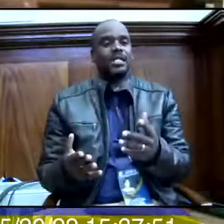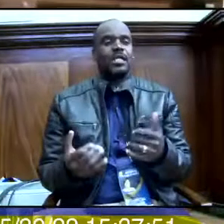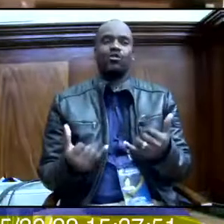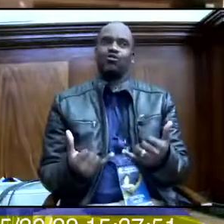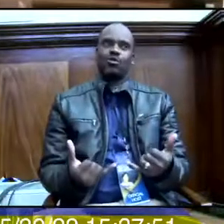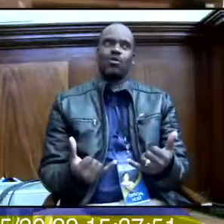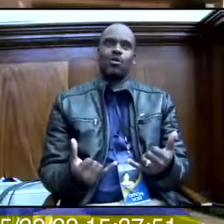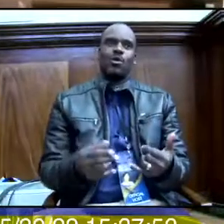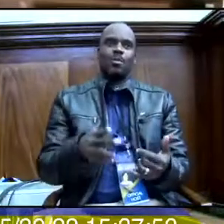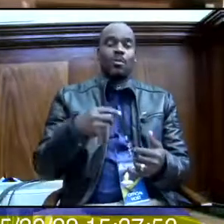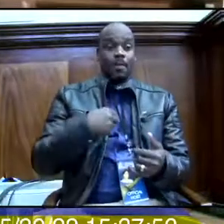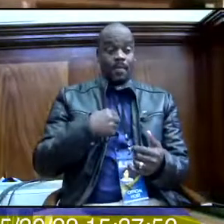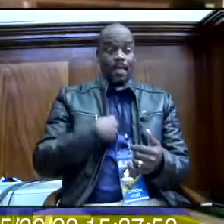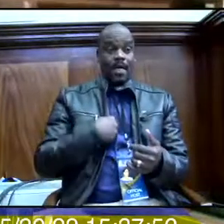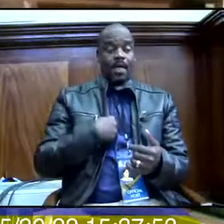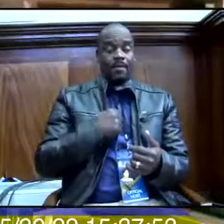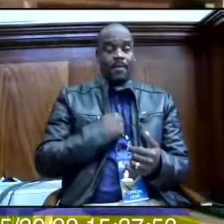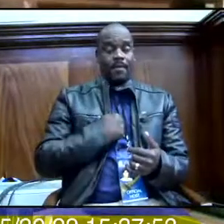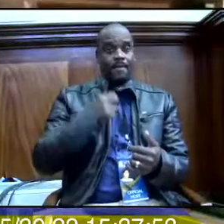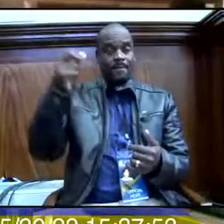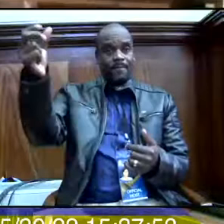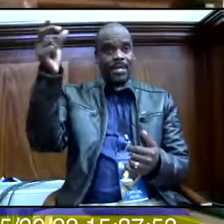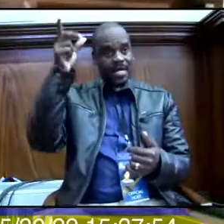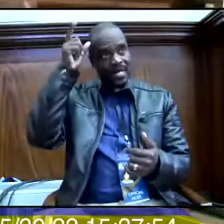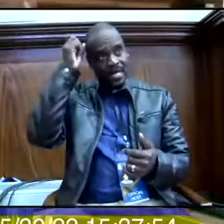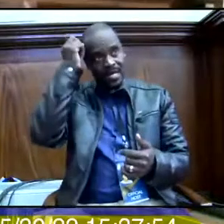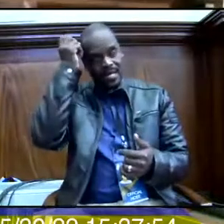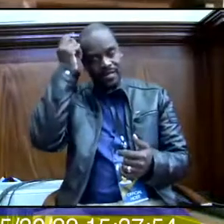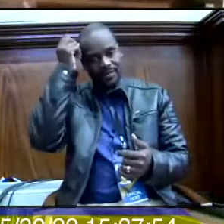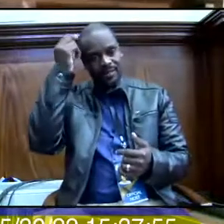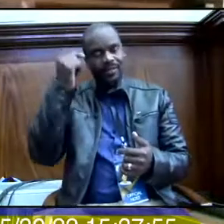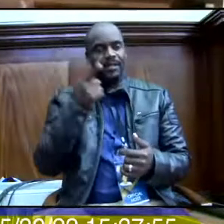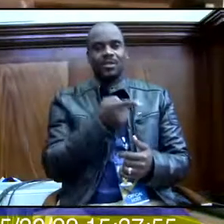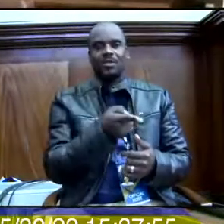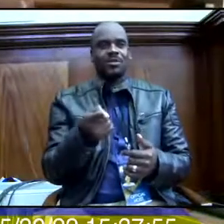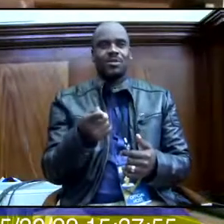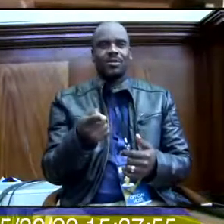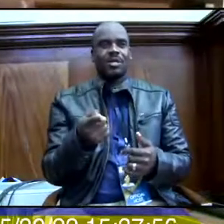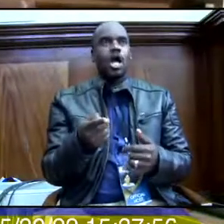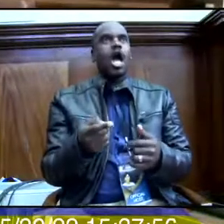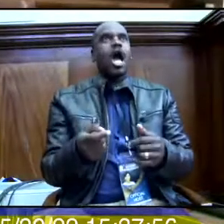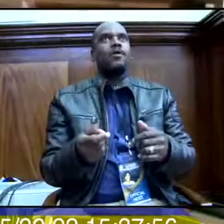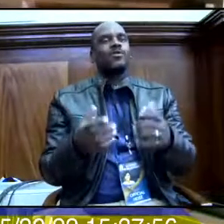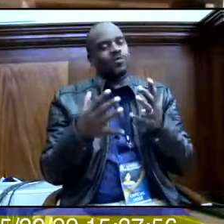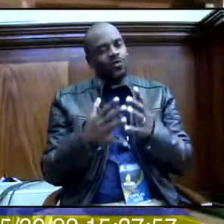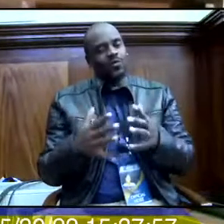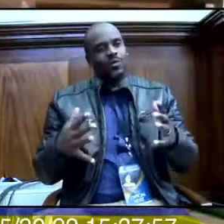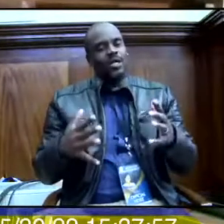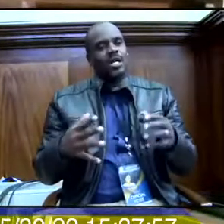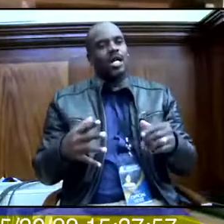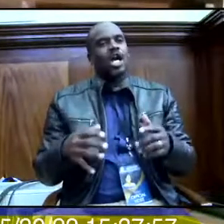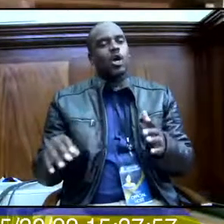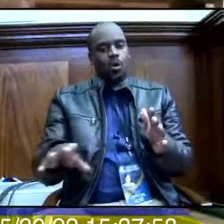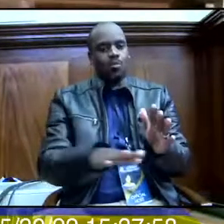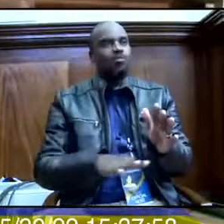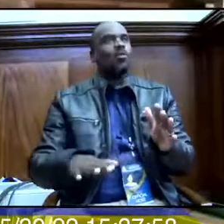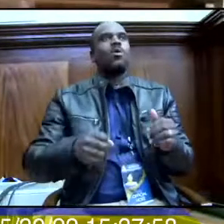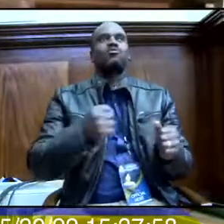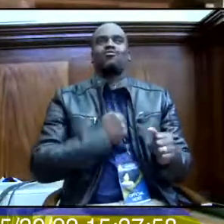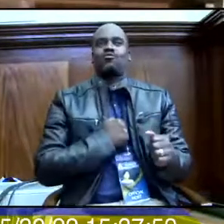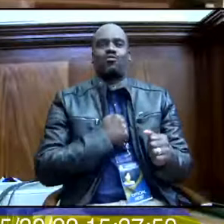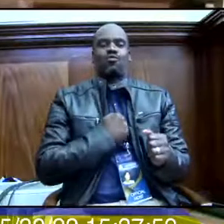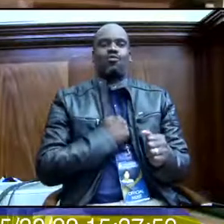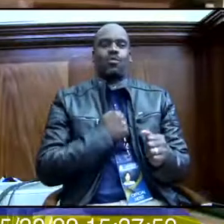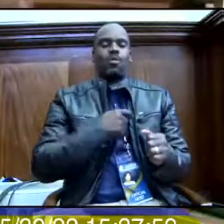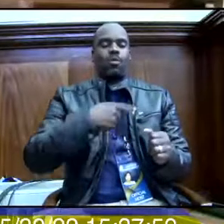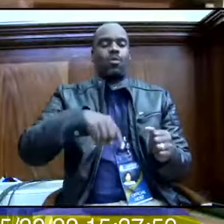extent both the uncompensated extraction from our soil and abuse of migrant worker continues